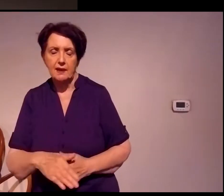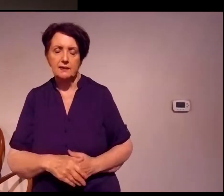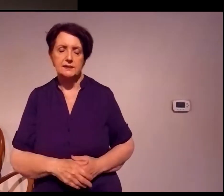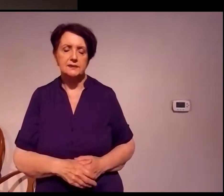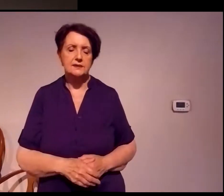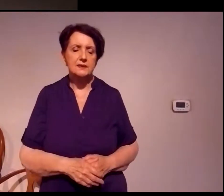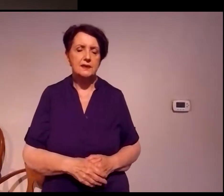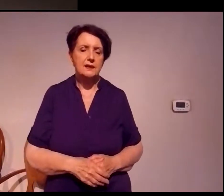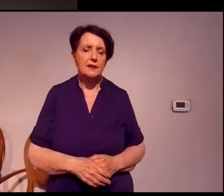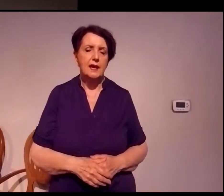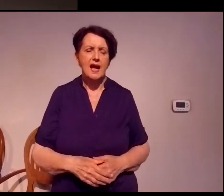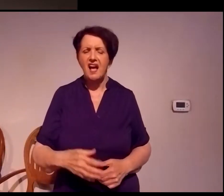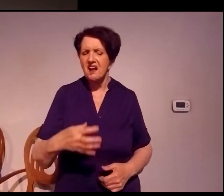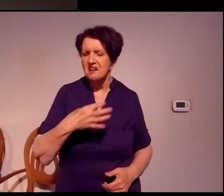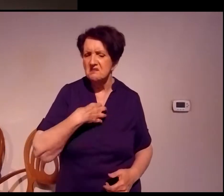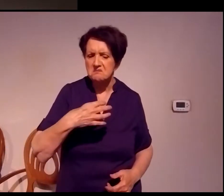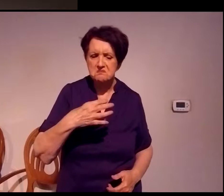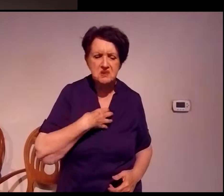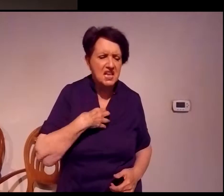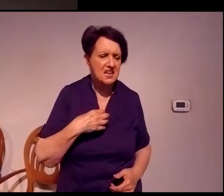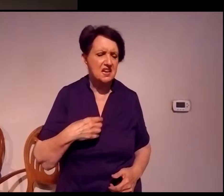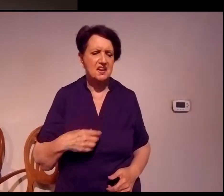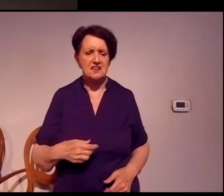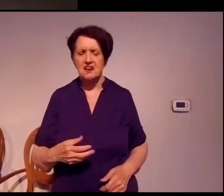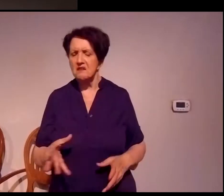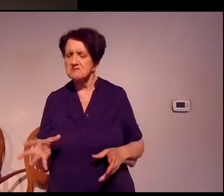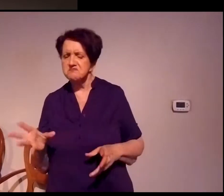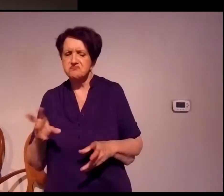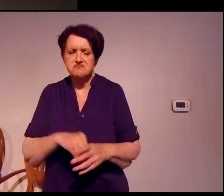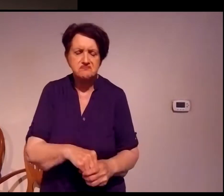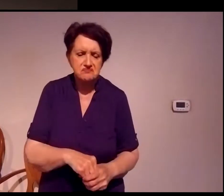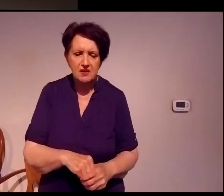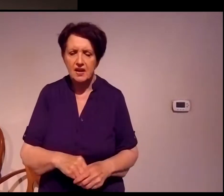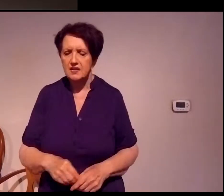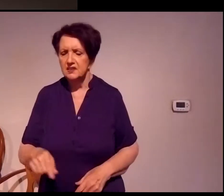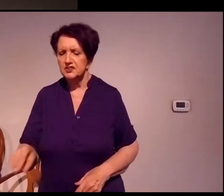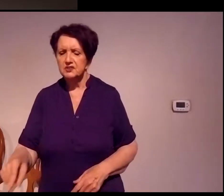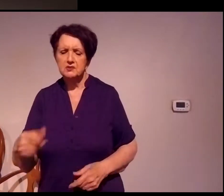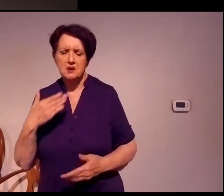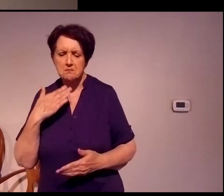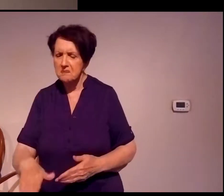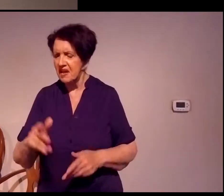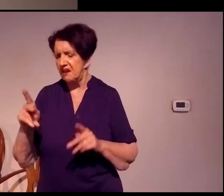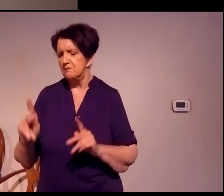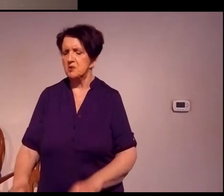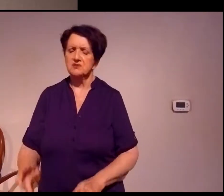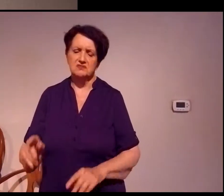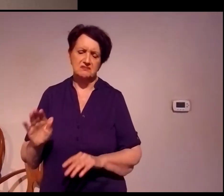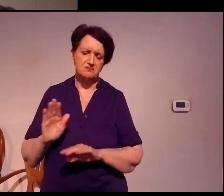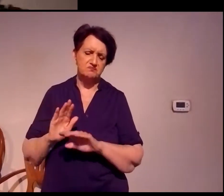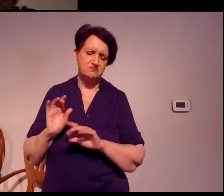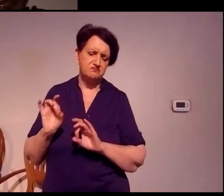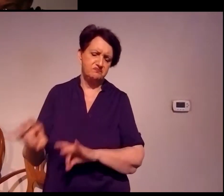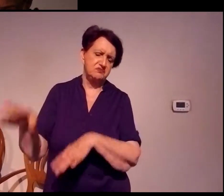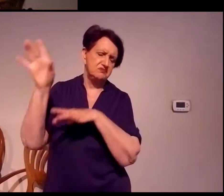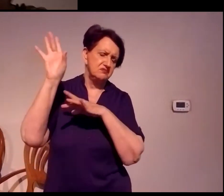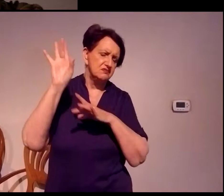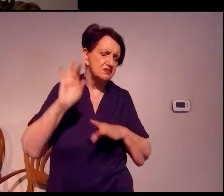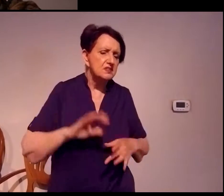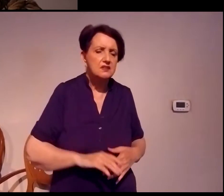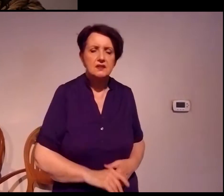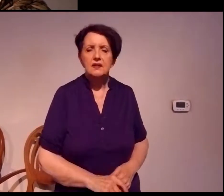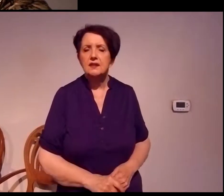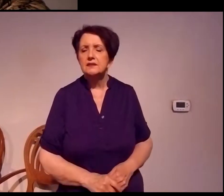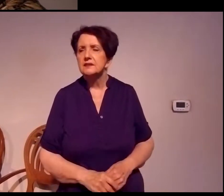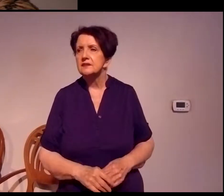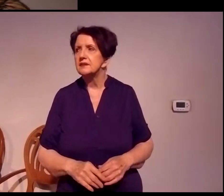I'd complain, and I was just in it, you know, and she was the bad, horrible person. And I'm in classes, and they kept